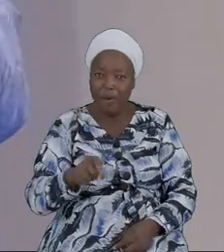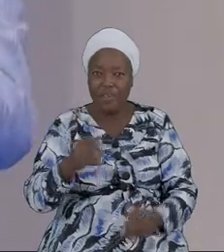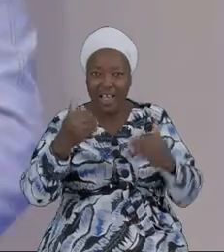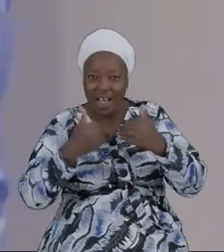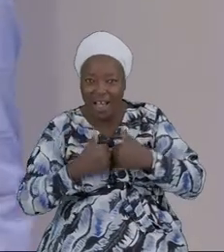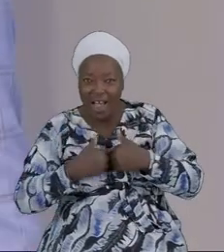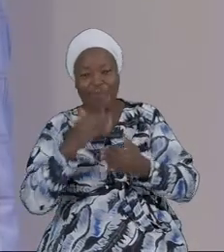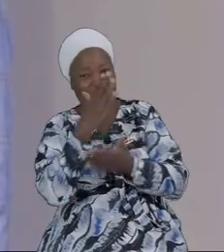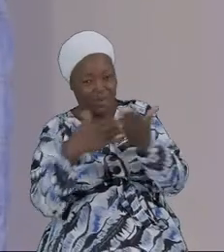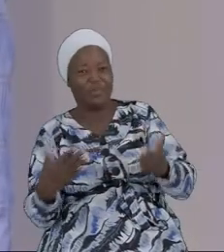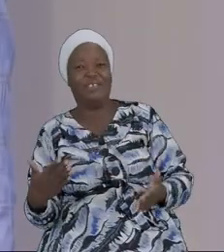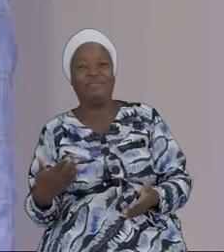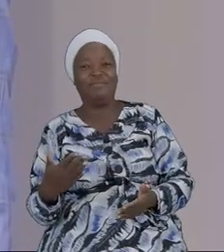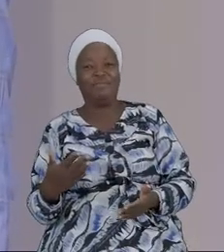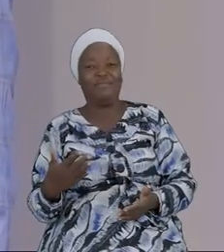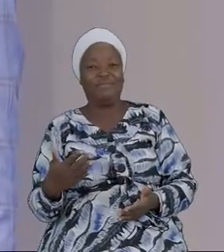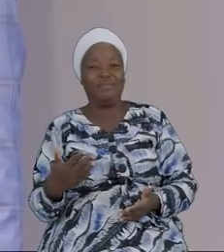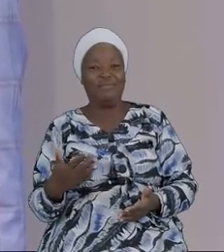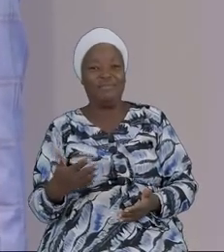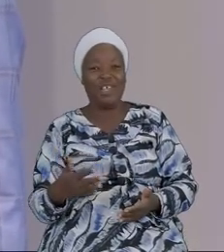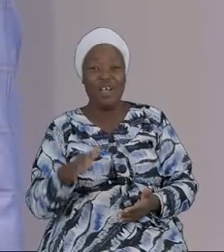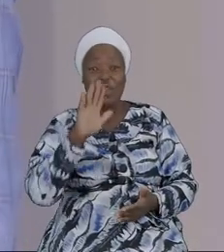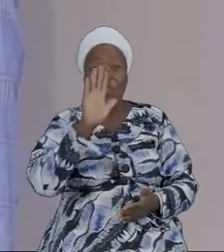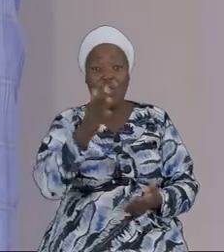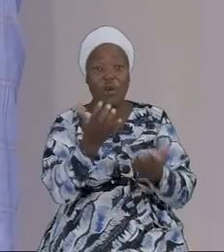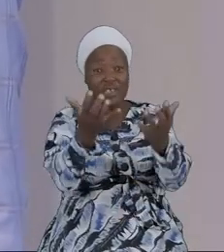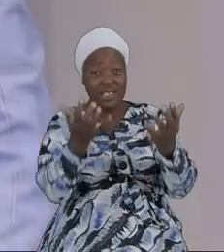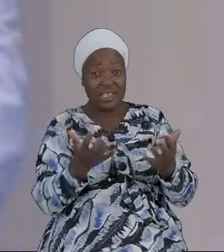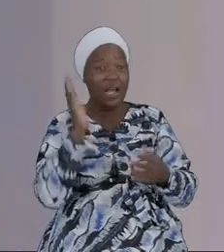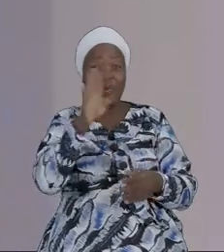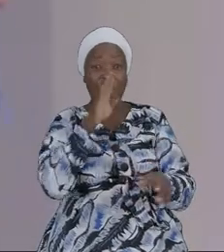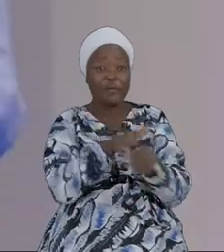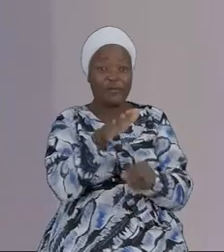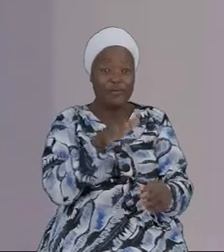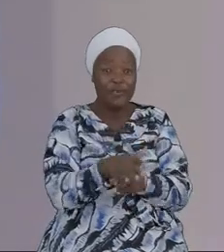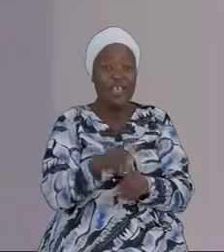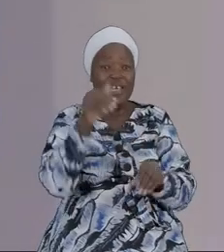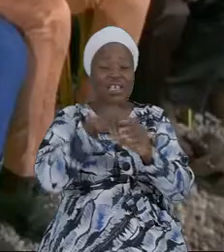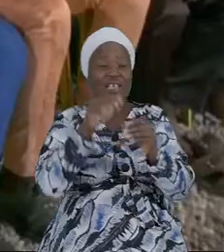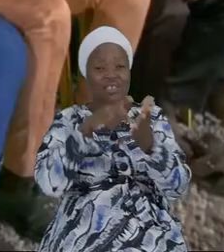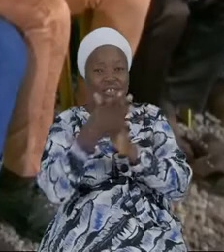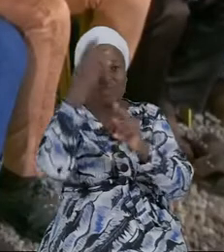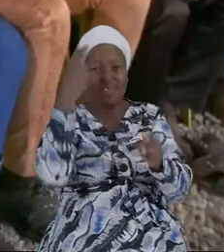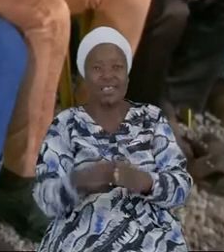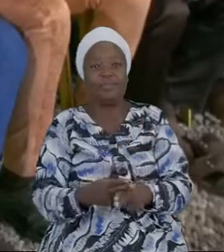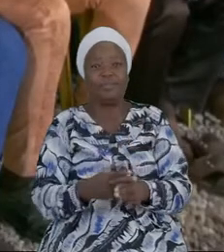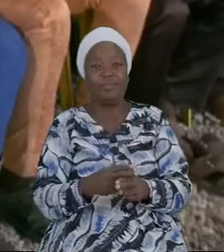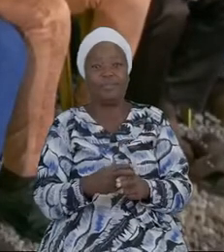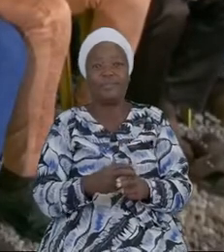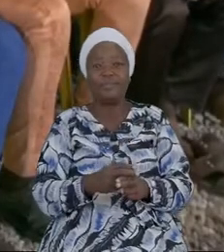have something. Amen. Your desire will be fulfilled in Jesus'